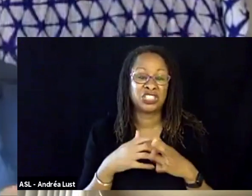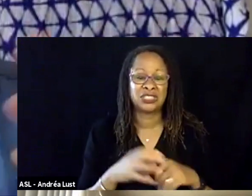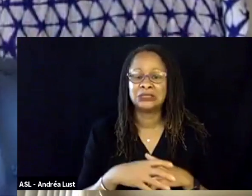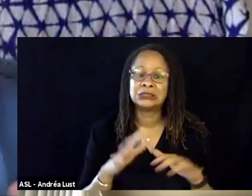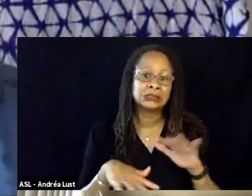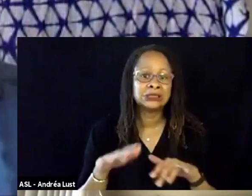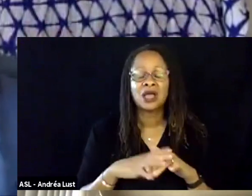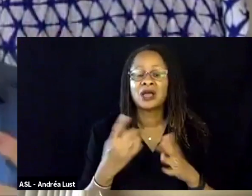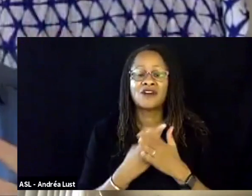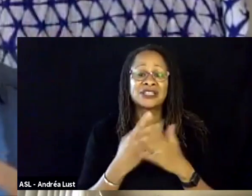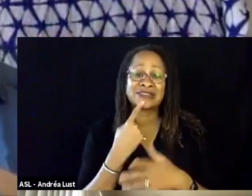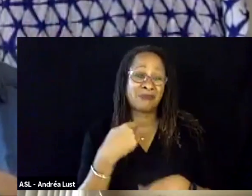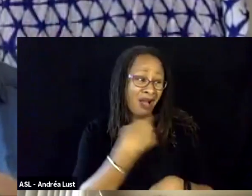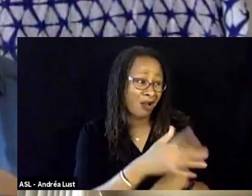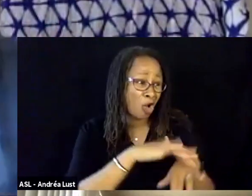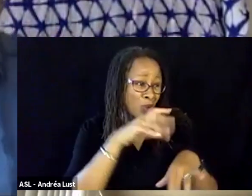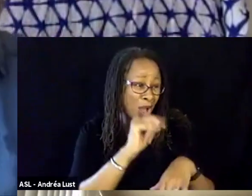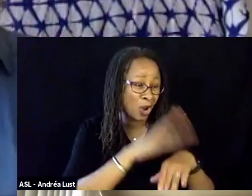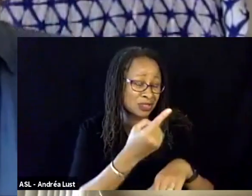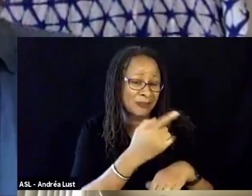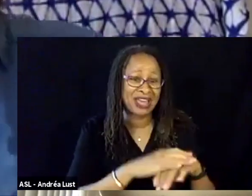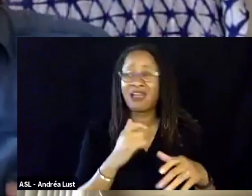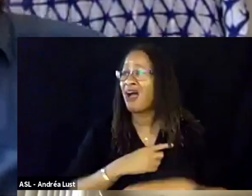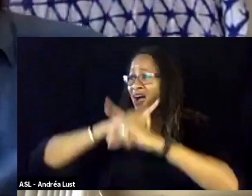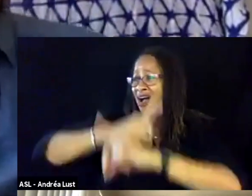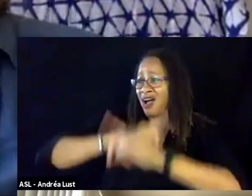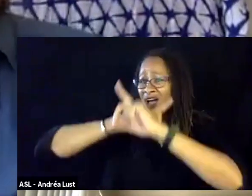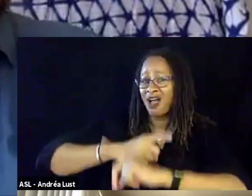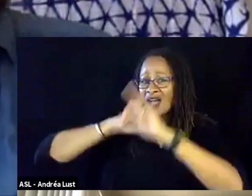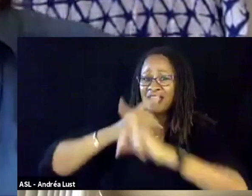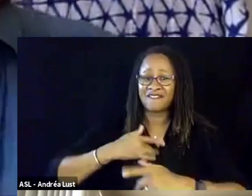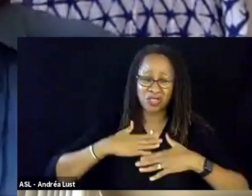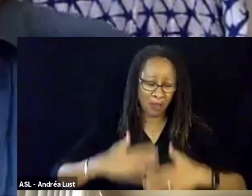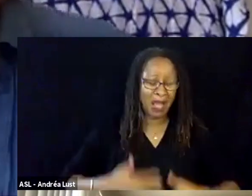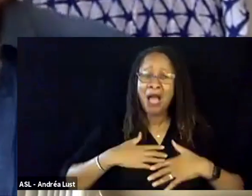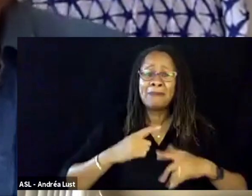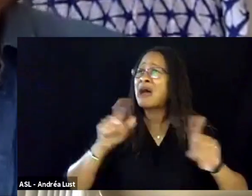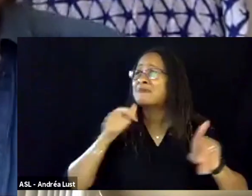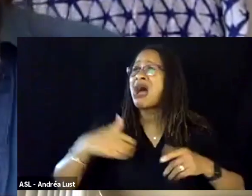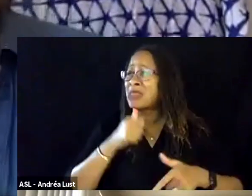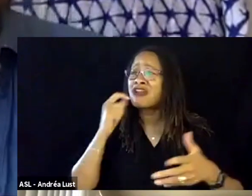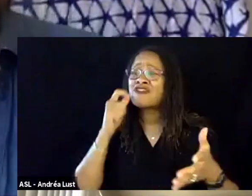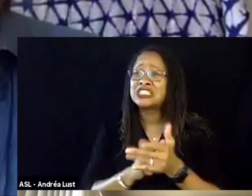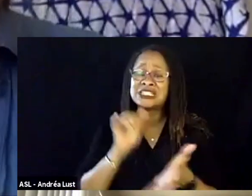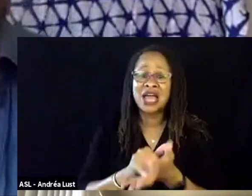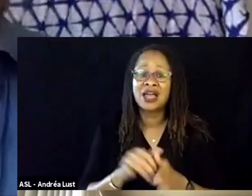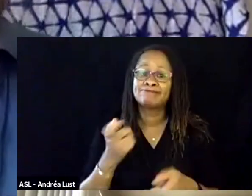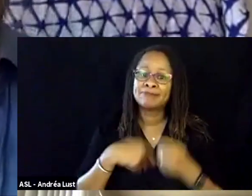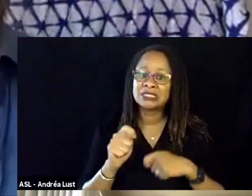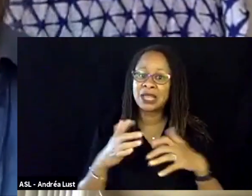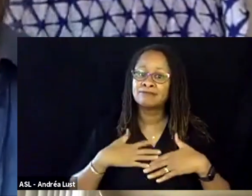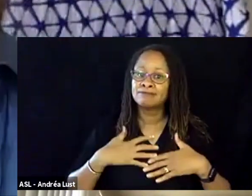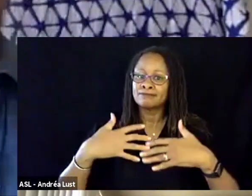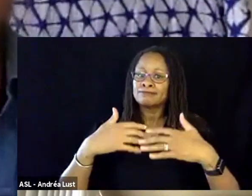will say something to you or call you out on something and you get defensive, right? You feel it in your body and you start, but I'm not a racist, right? Instead, take a deep